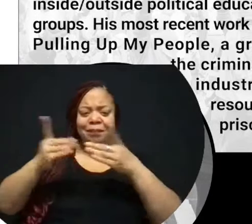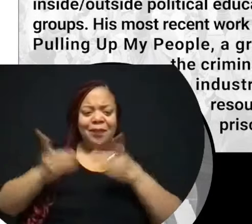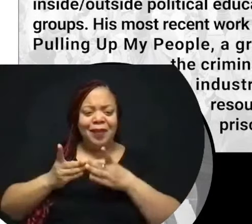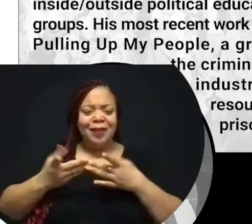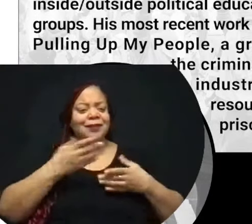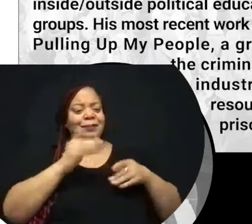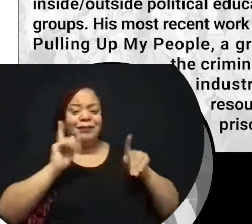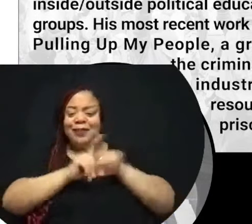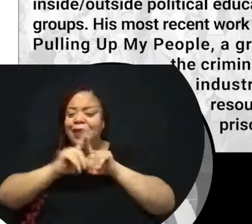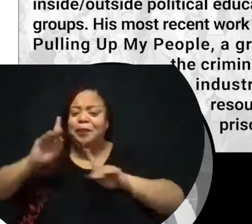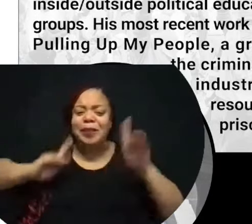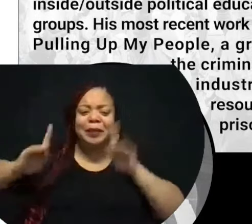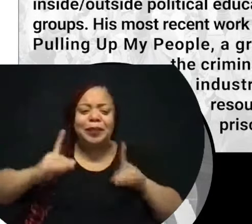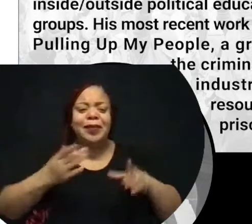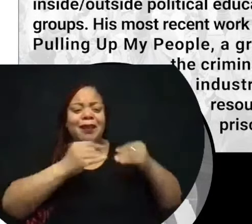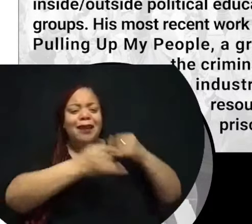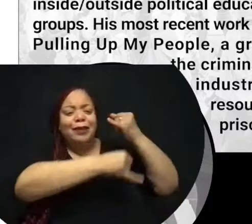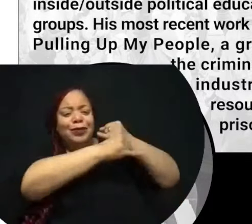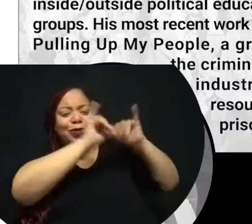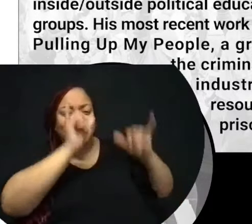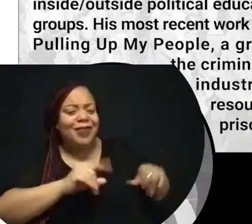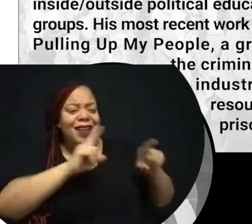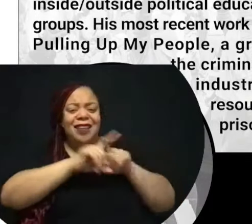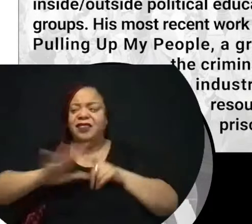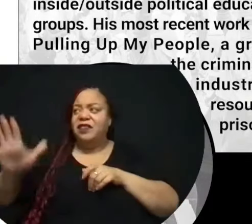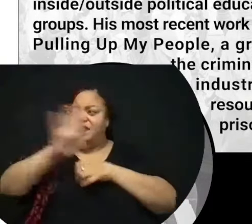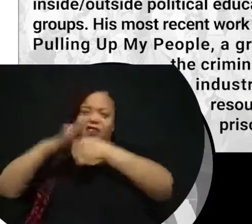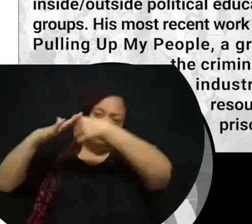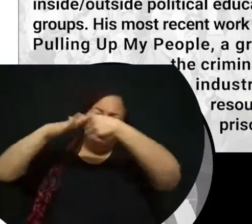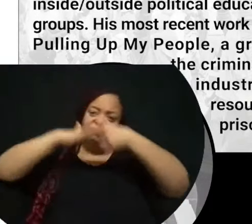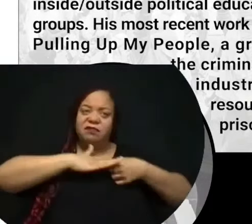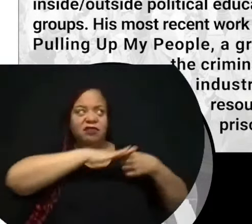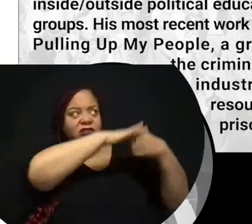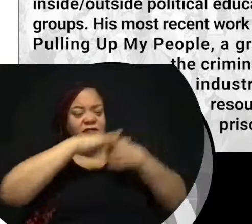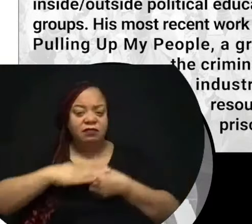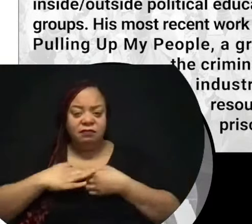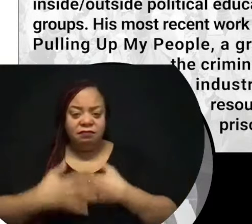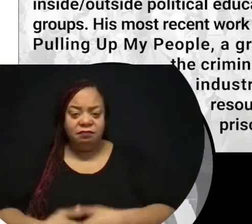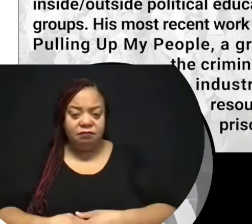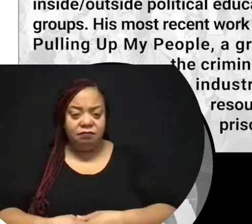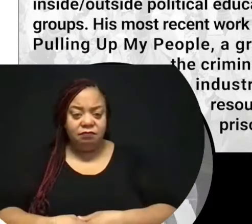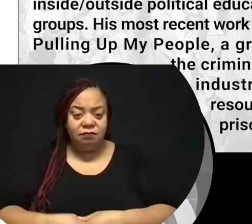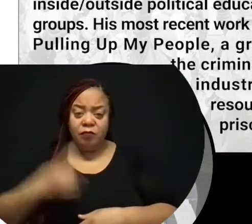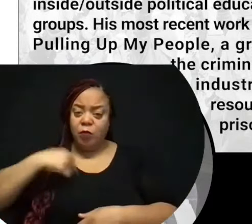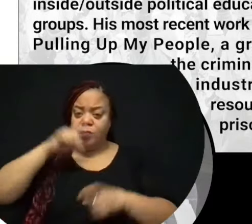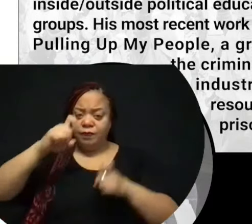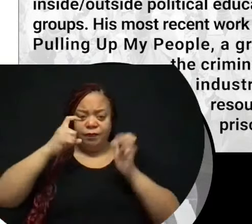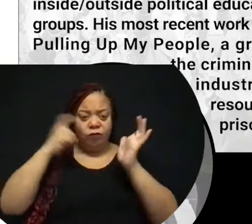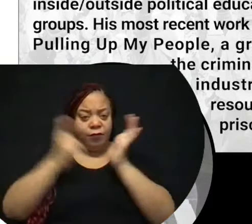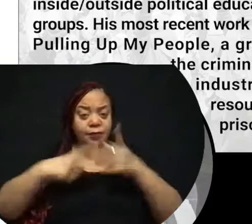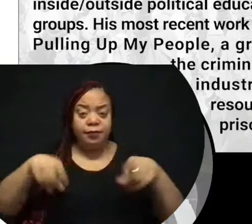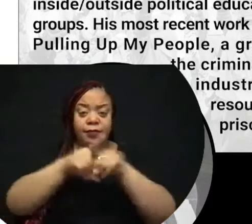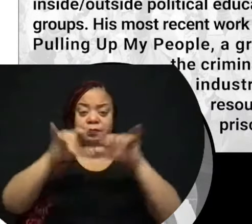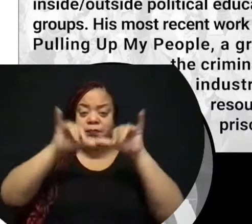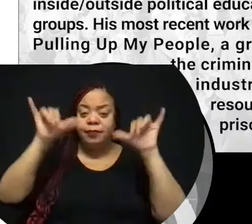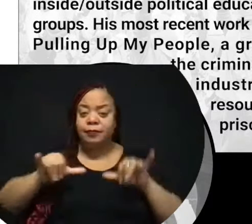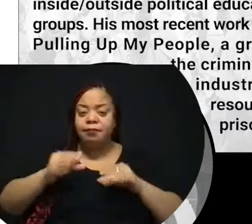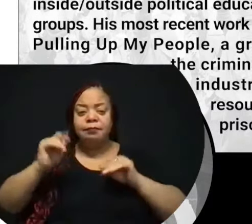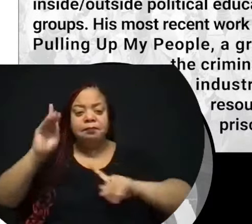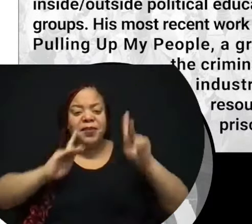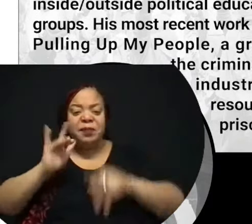same systems and people that are cannibalizing prisoners. Cannibalizing prisoners to maintain a white